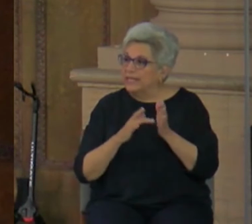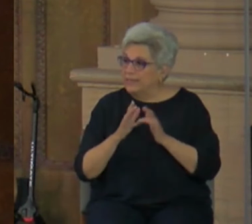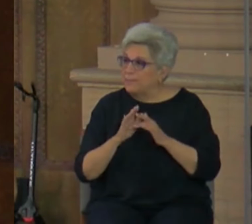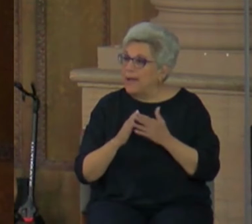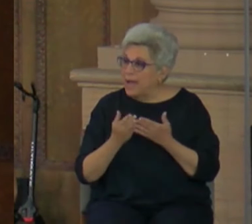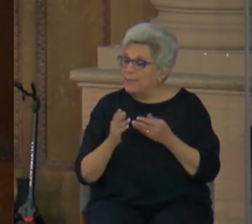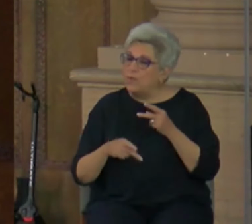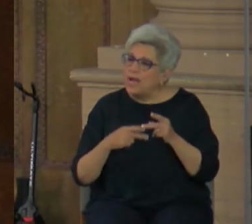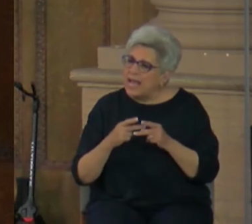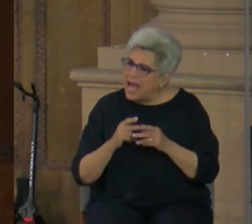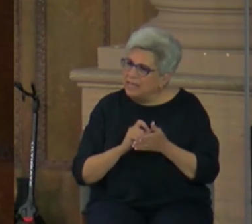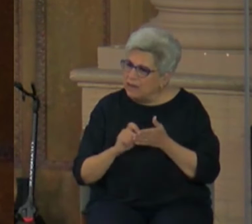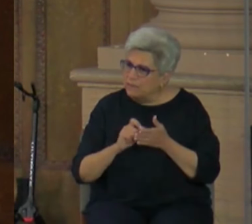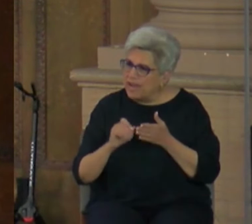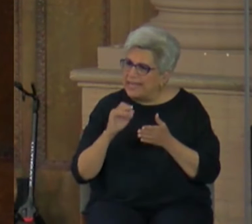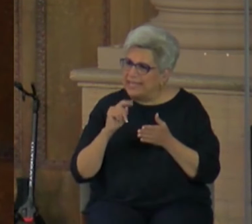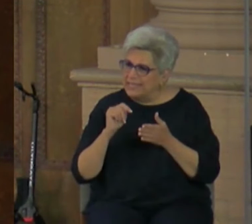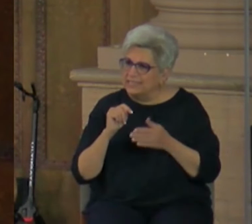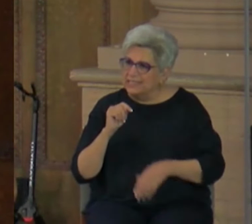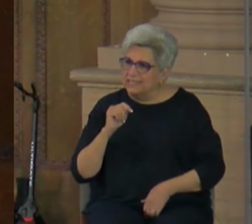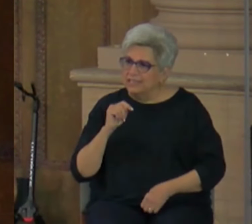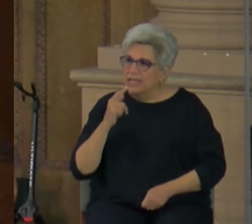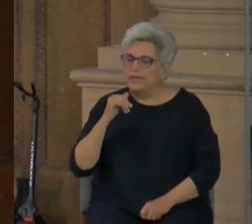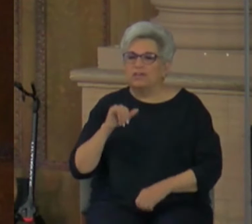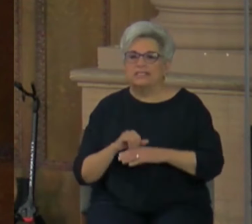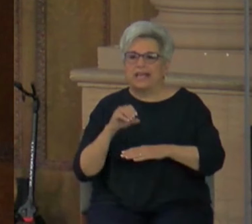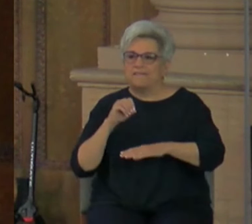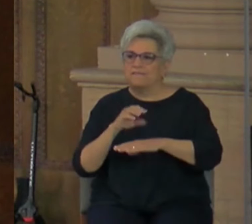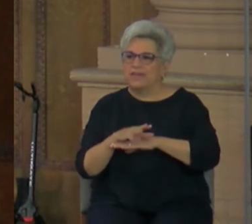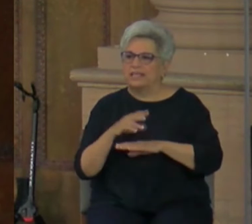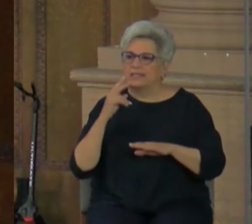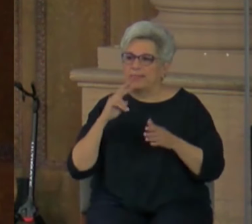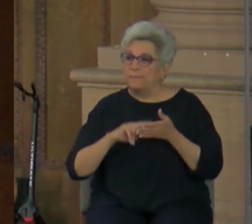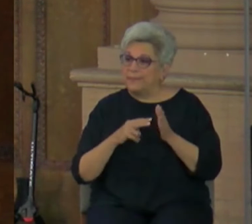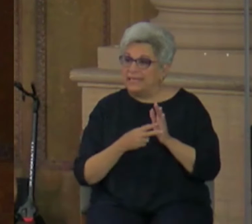because the type of writing actually affects the meaning of the passage.